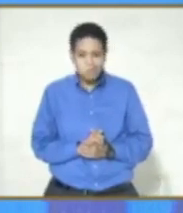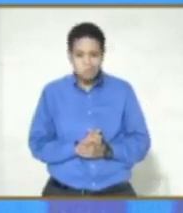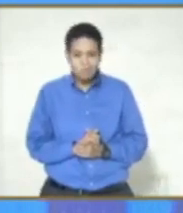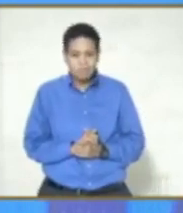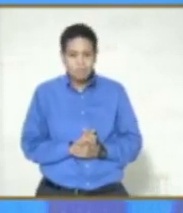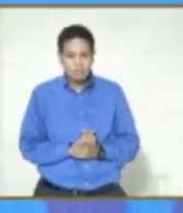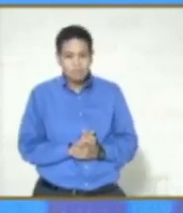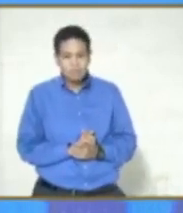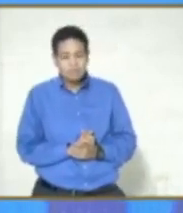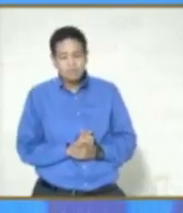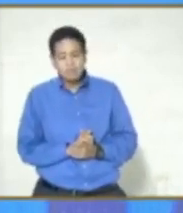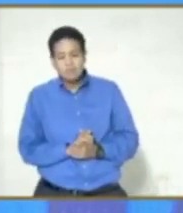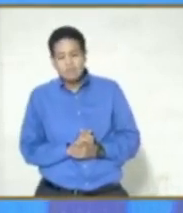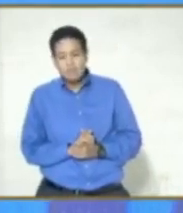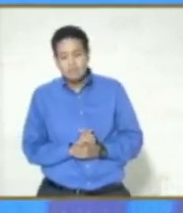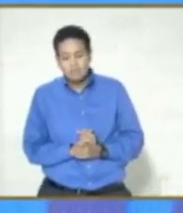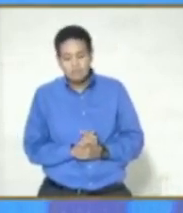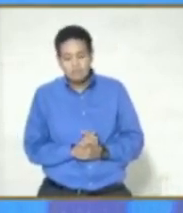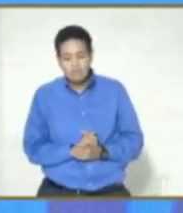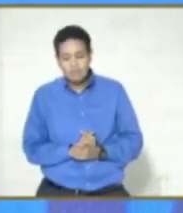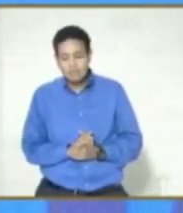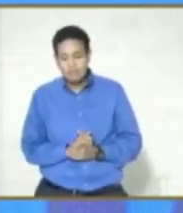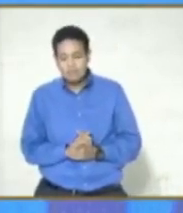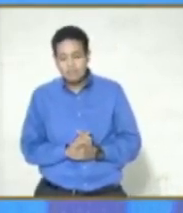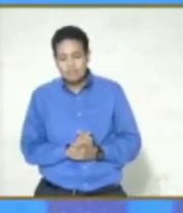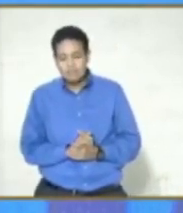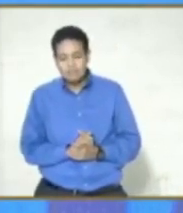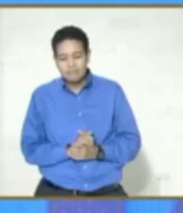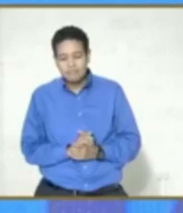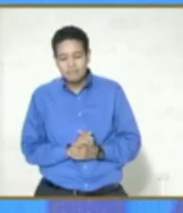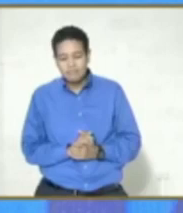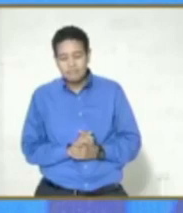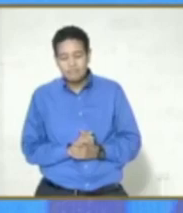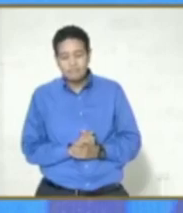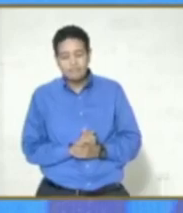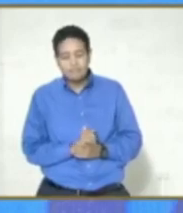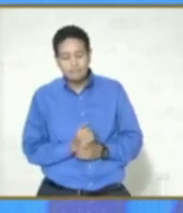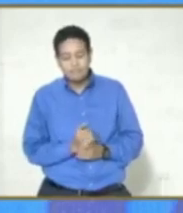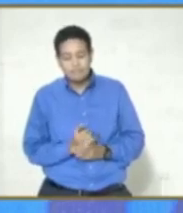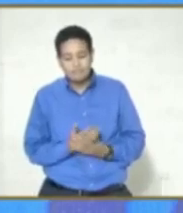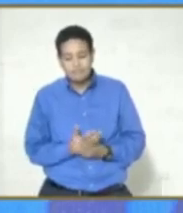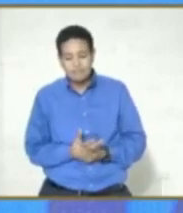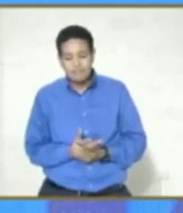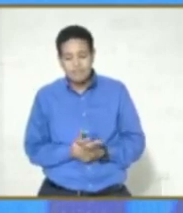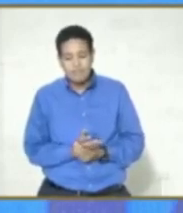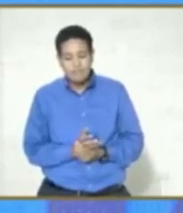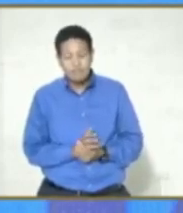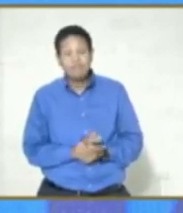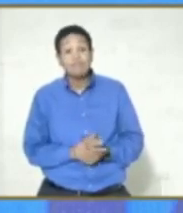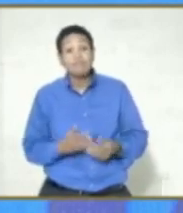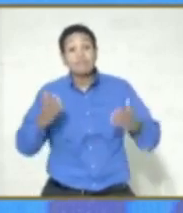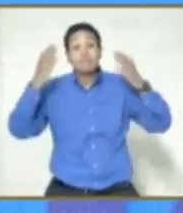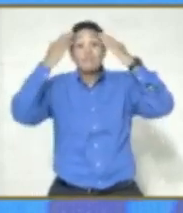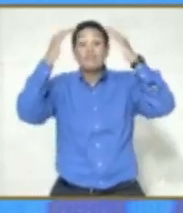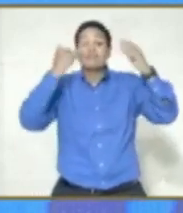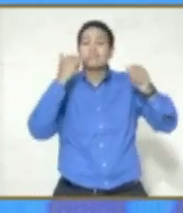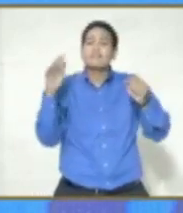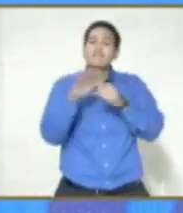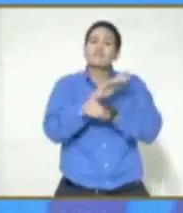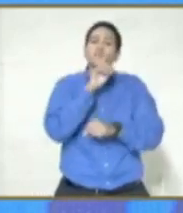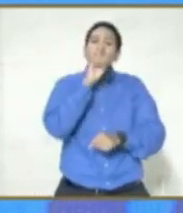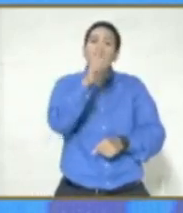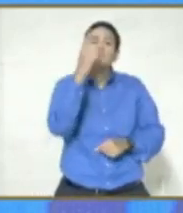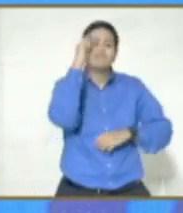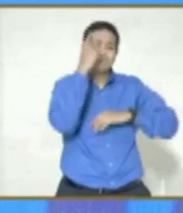the numbers, that for the parish of Westmoreland for the